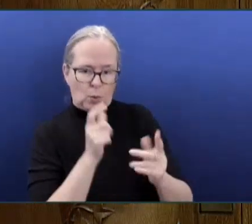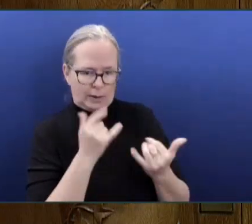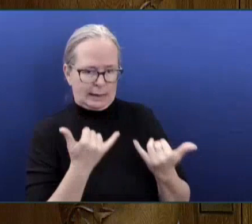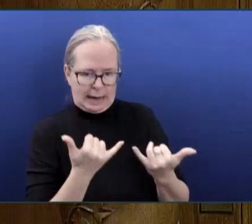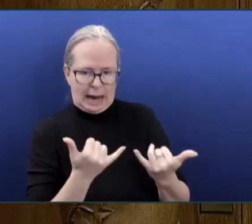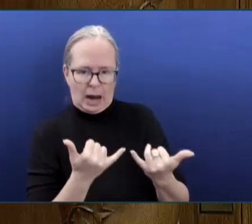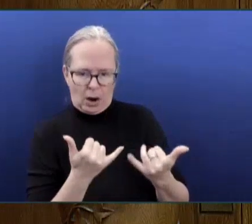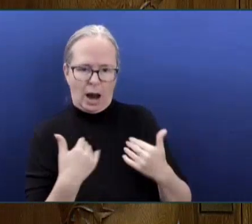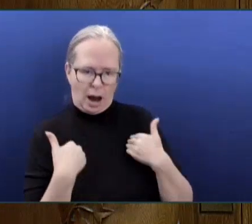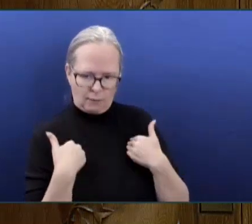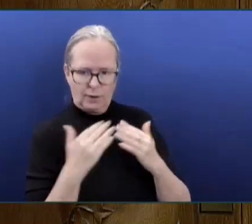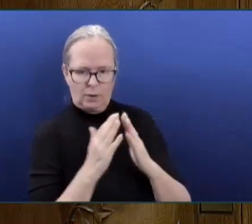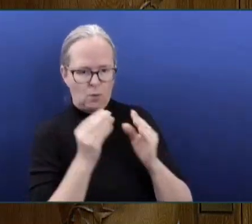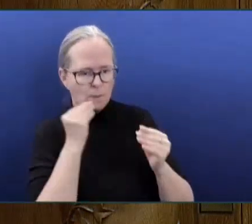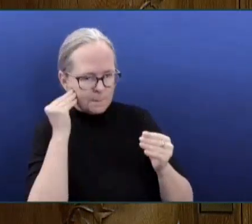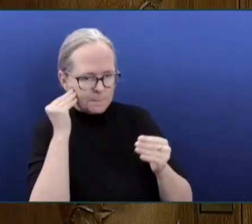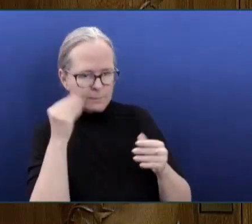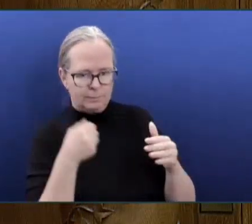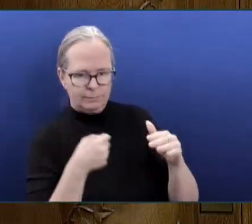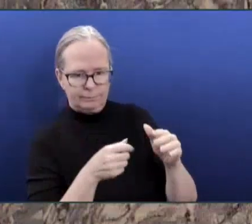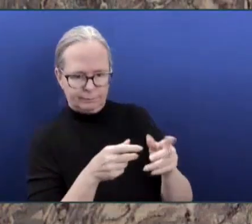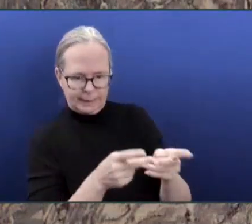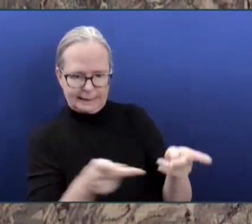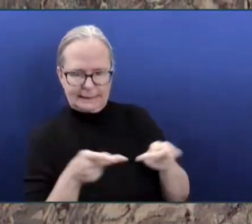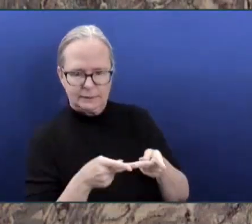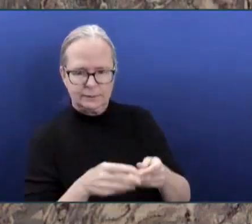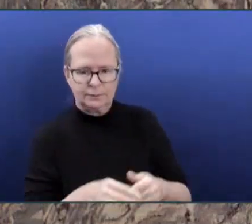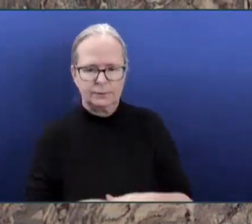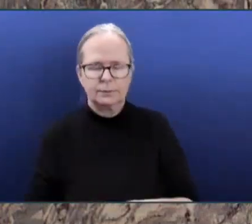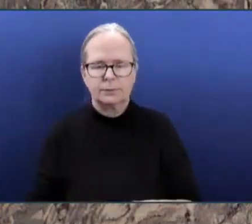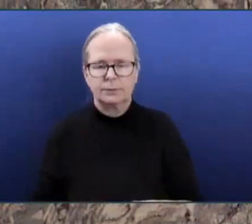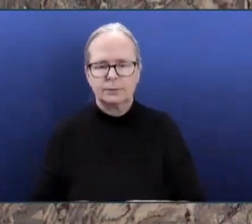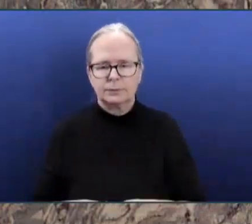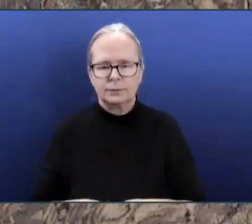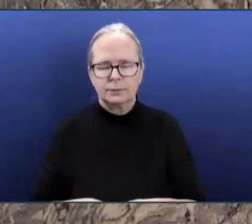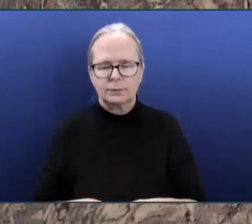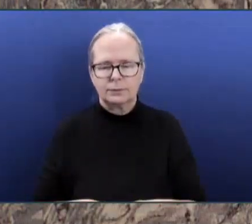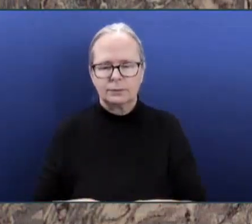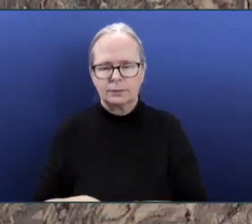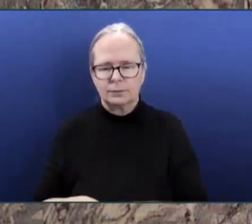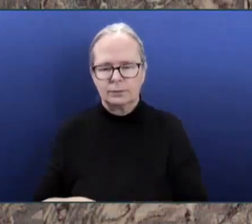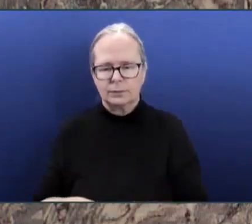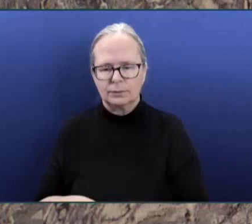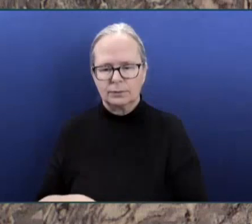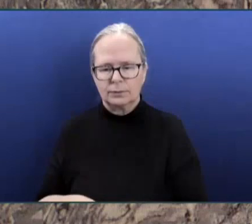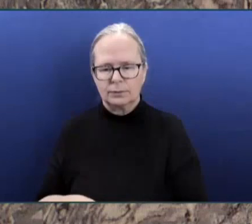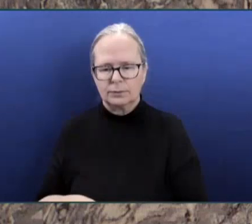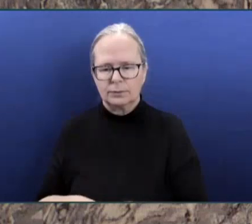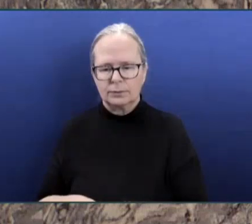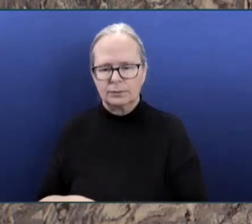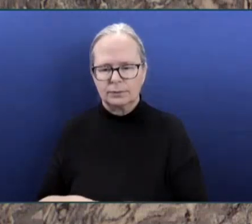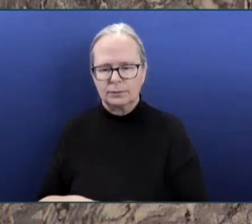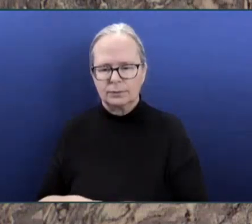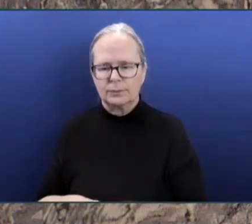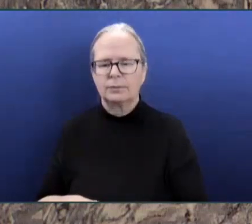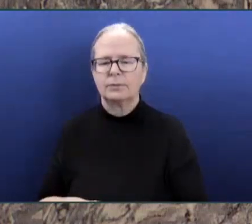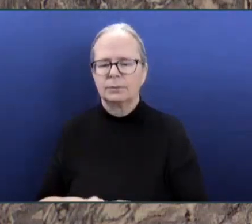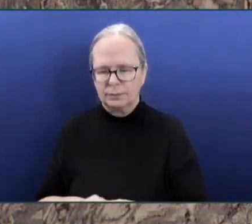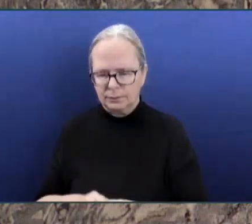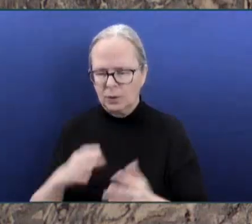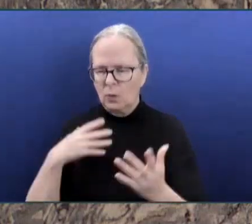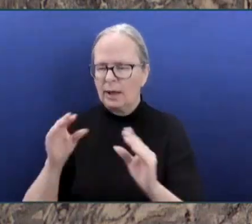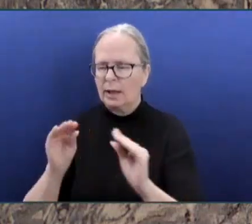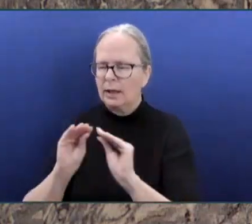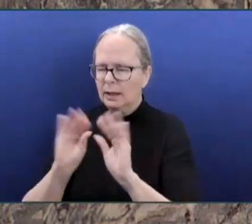Member for Surrey White Rock supplemental. Thank you, Mr. Speaker. Well, let's be clear. After 6 years and 2 election campaigns